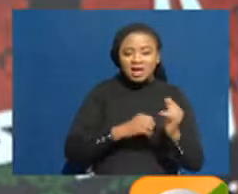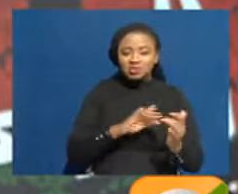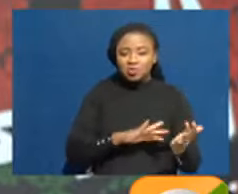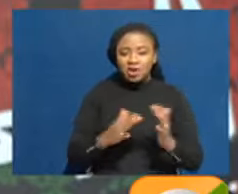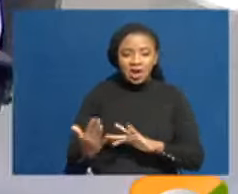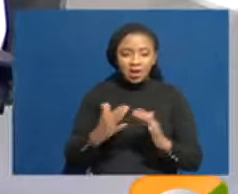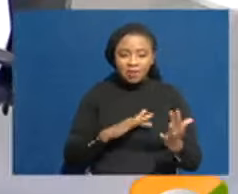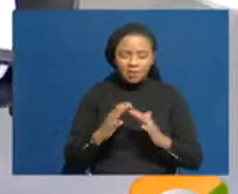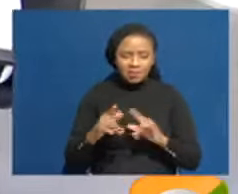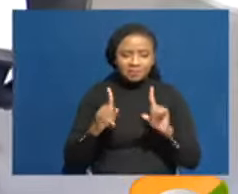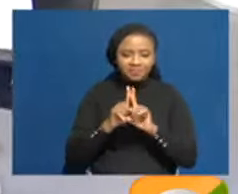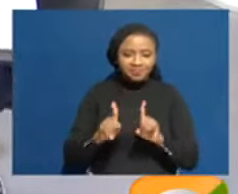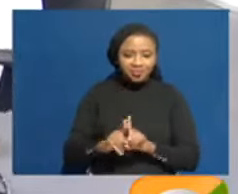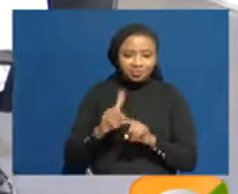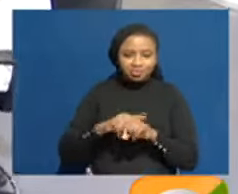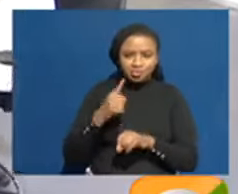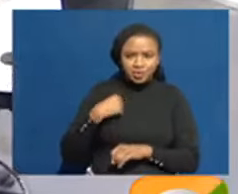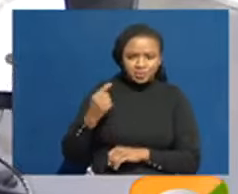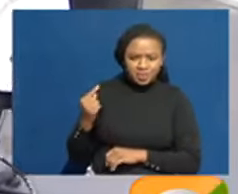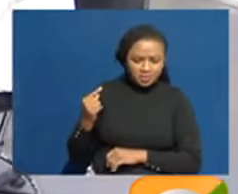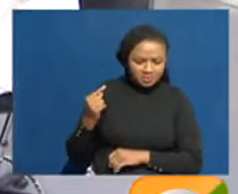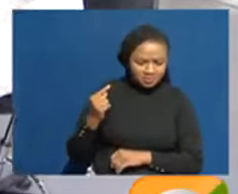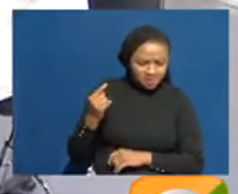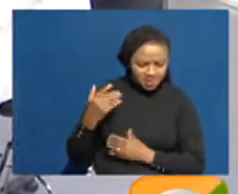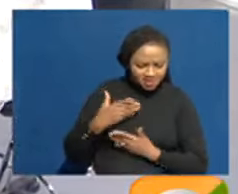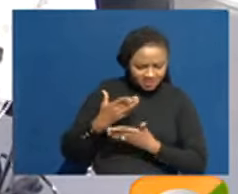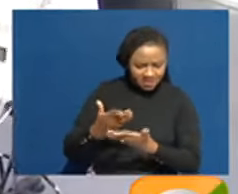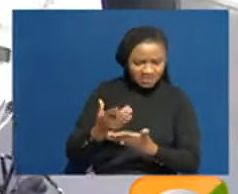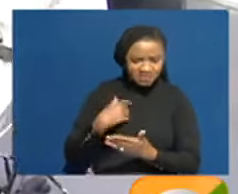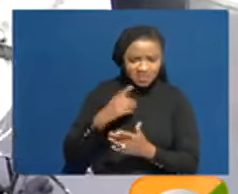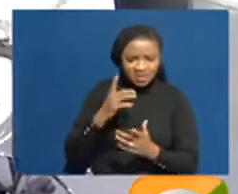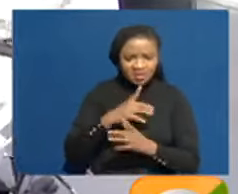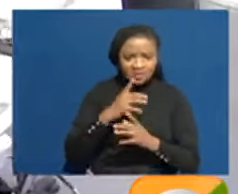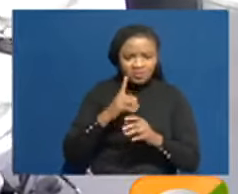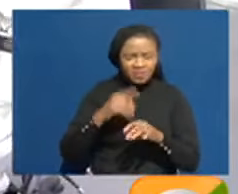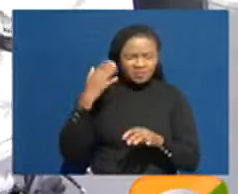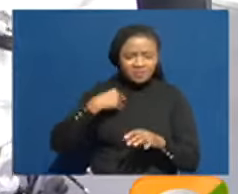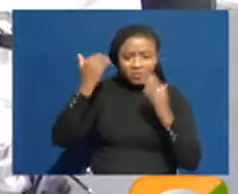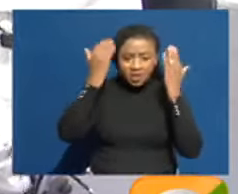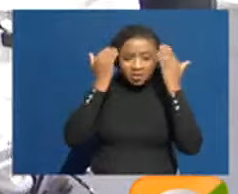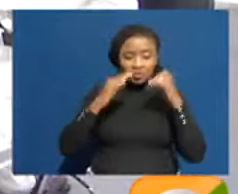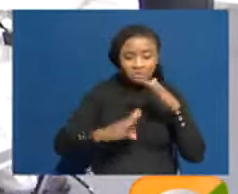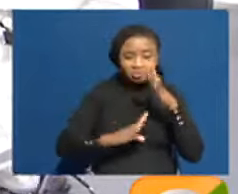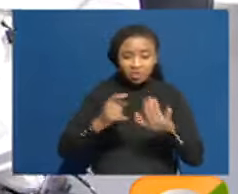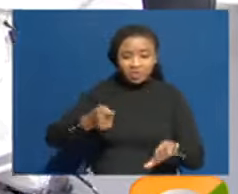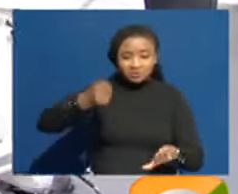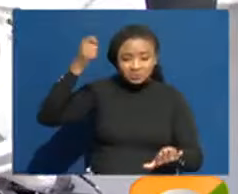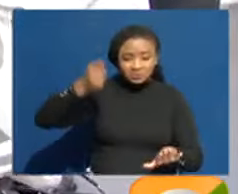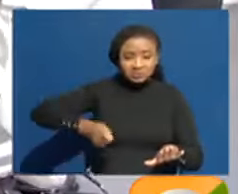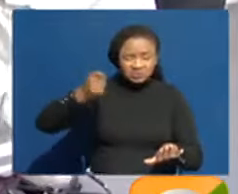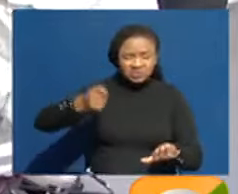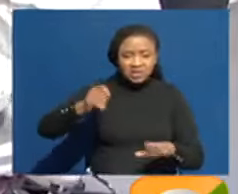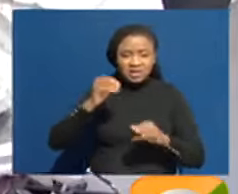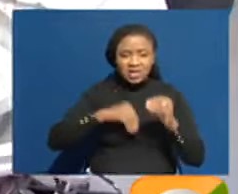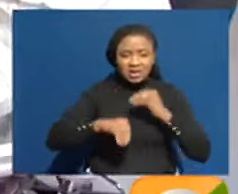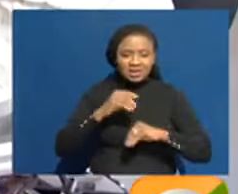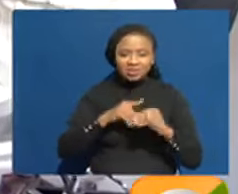the advisor to the president, but when the Supreme Court struck down the elections, it was a huge moment. I mean,